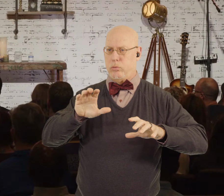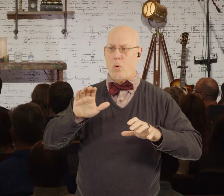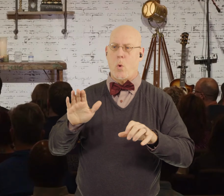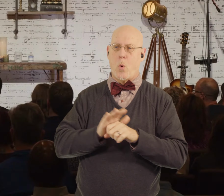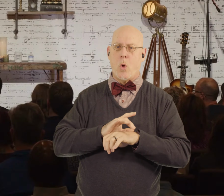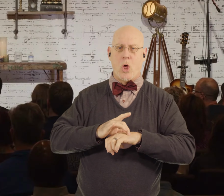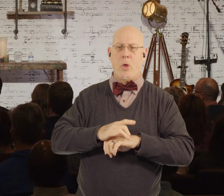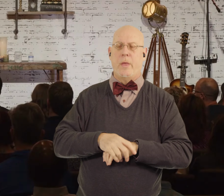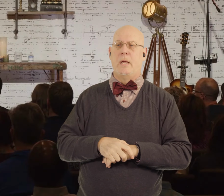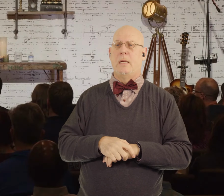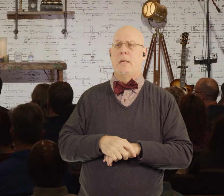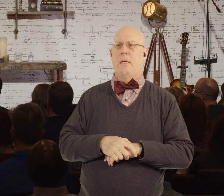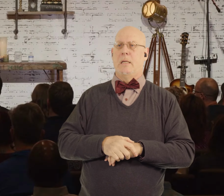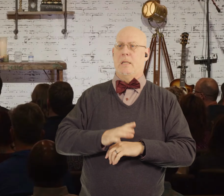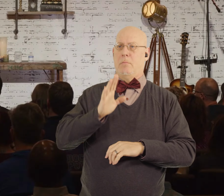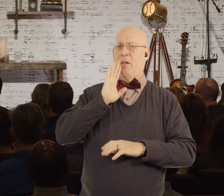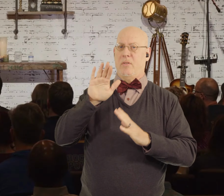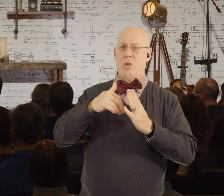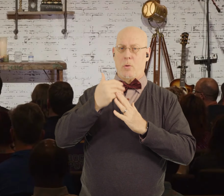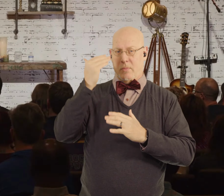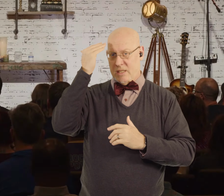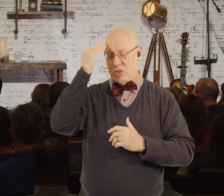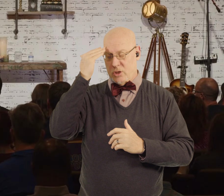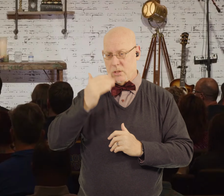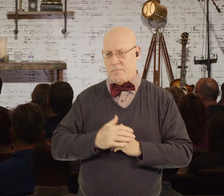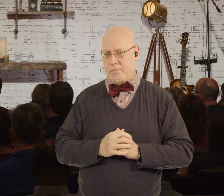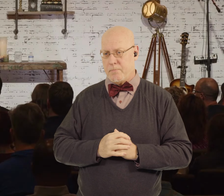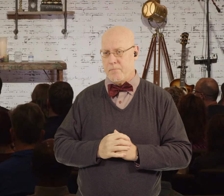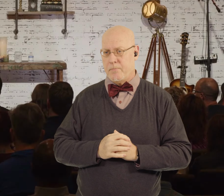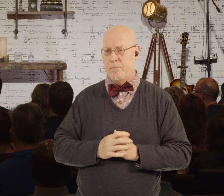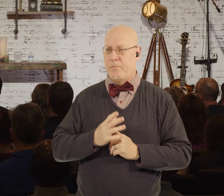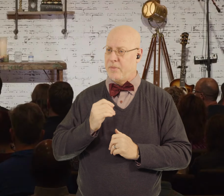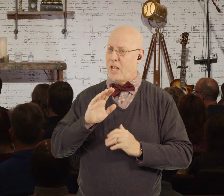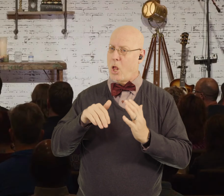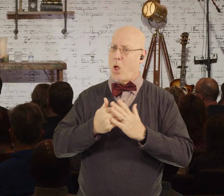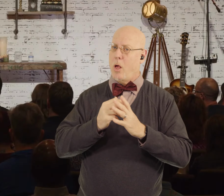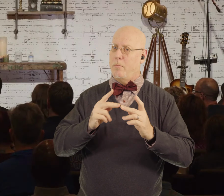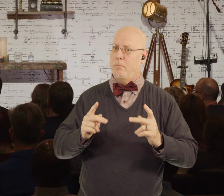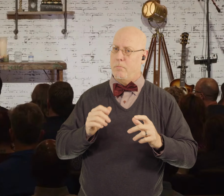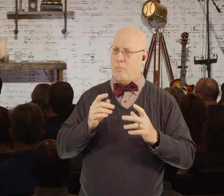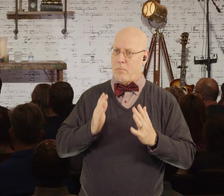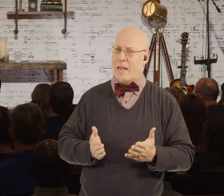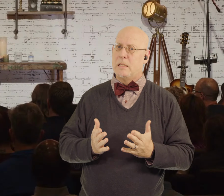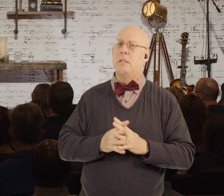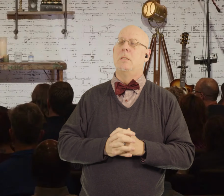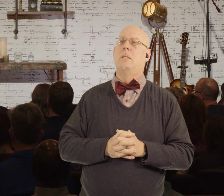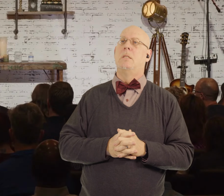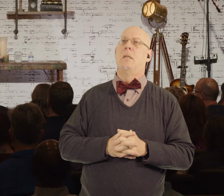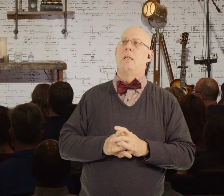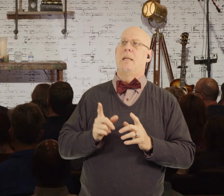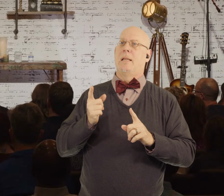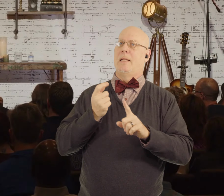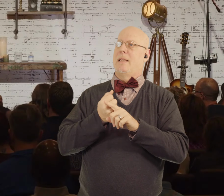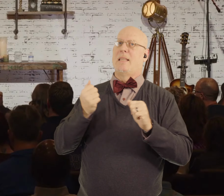seven spirits of God commissioned out into all the earth. Speaking of his omniscience and his omnipresence, that